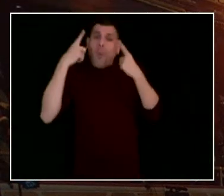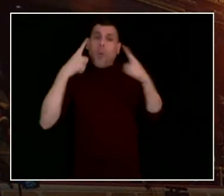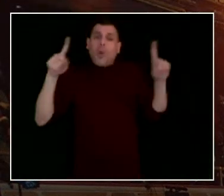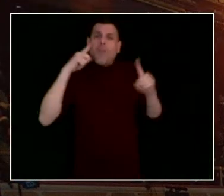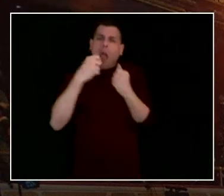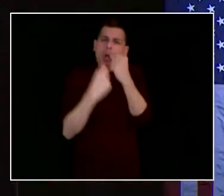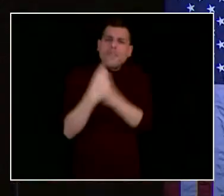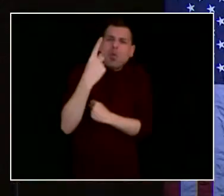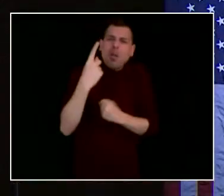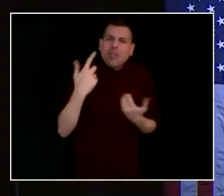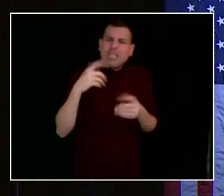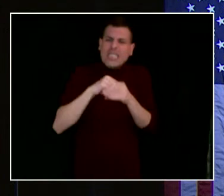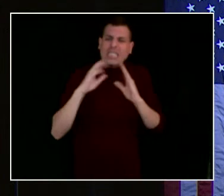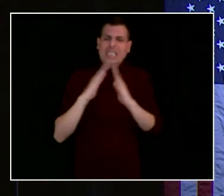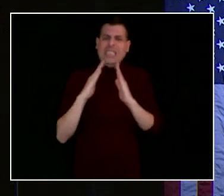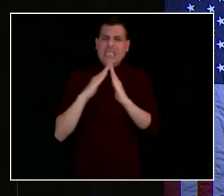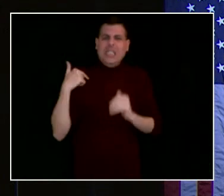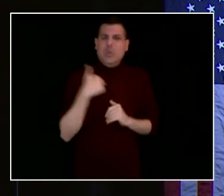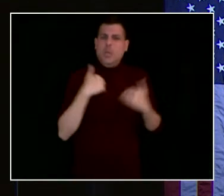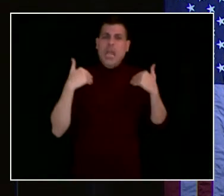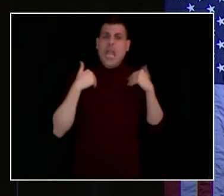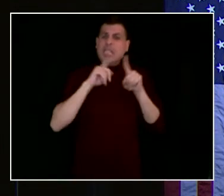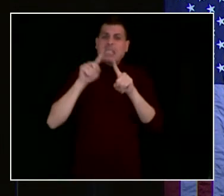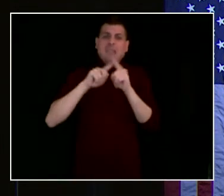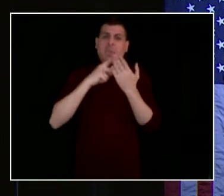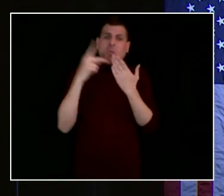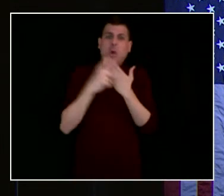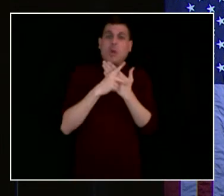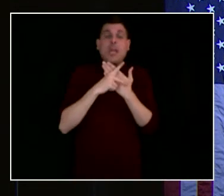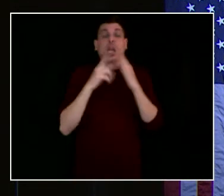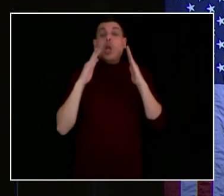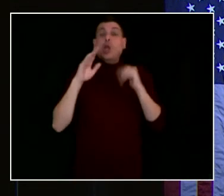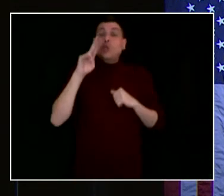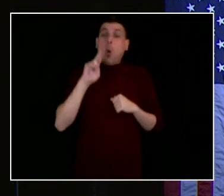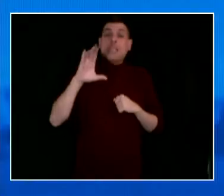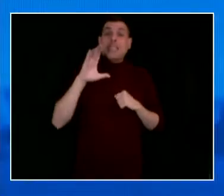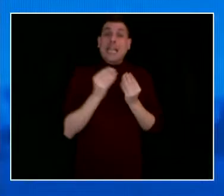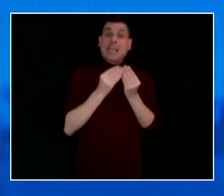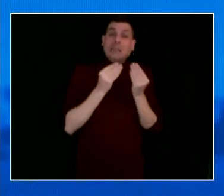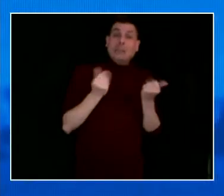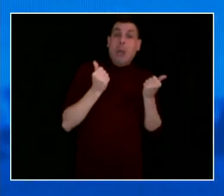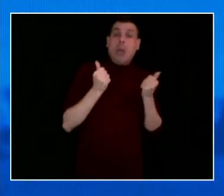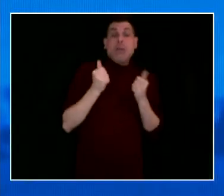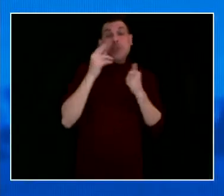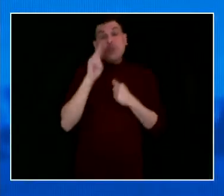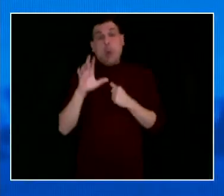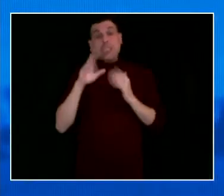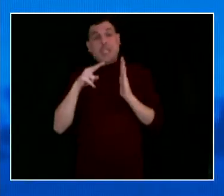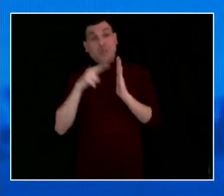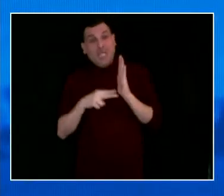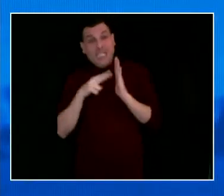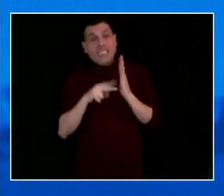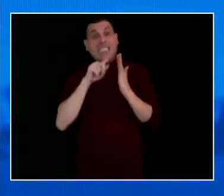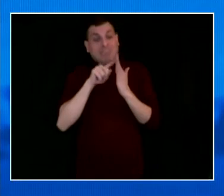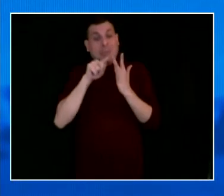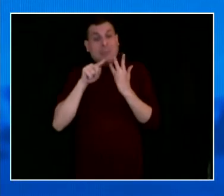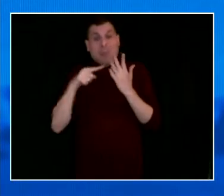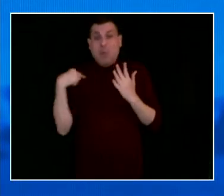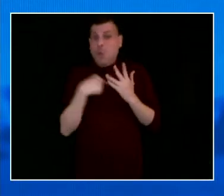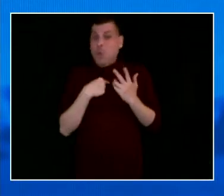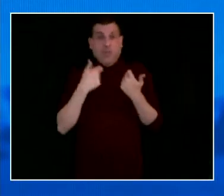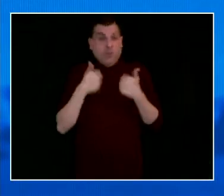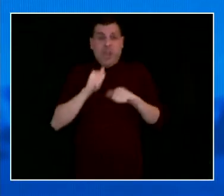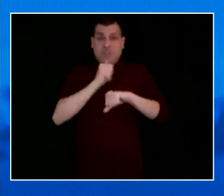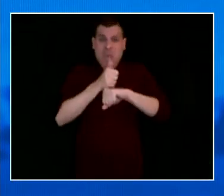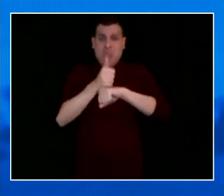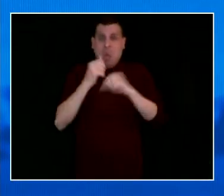programs like New York City Solves and New York City Reads to bring science-backed curriculum into our classrooms, and created the Division of Inclusive